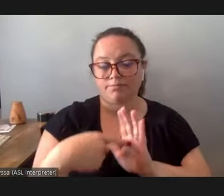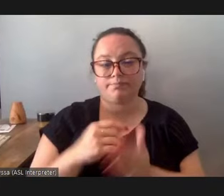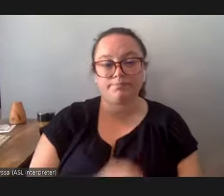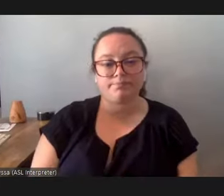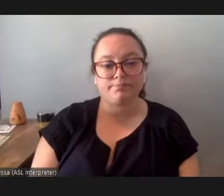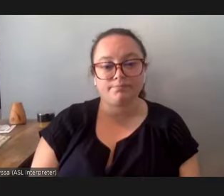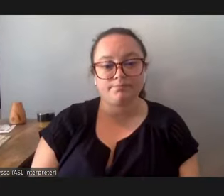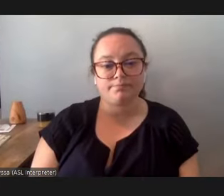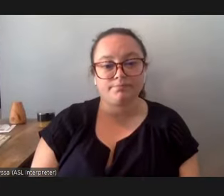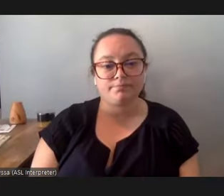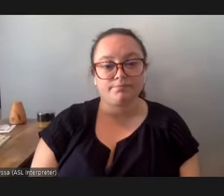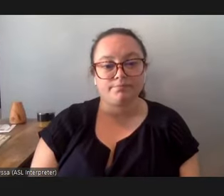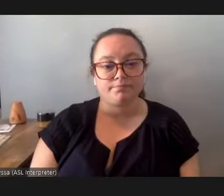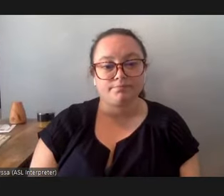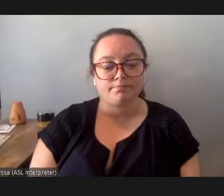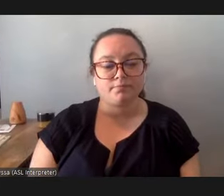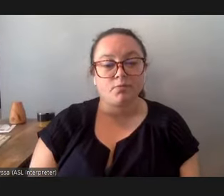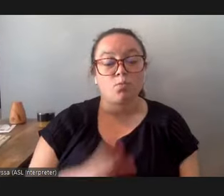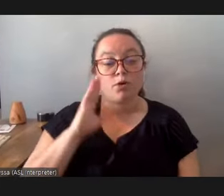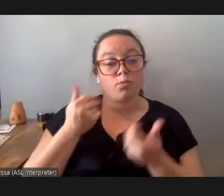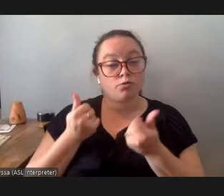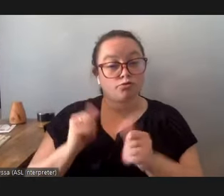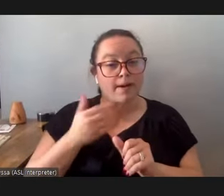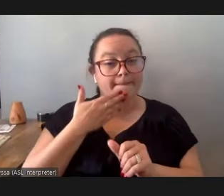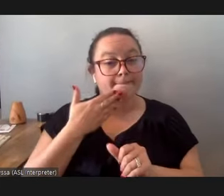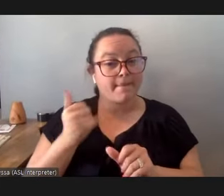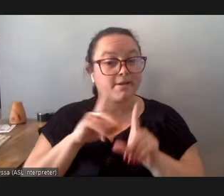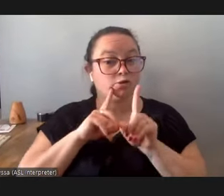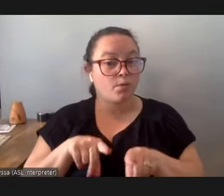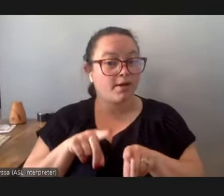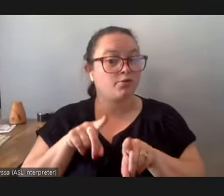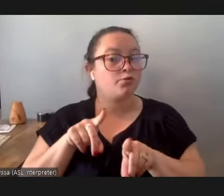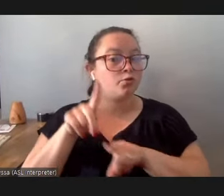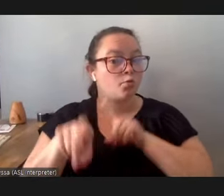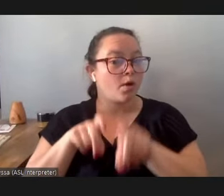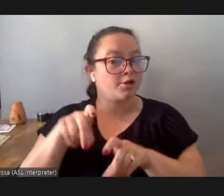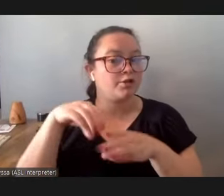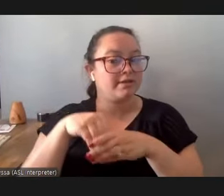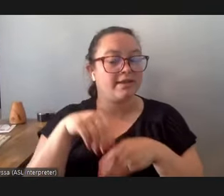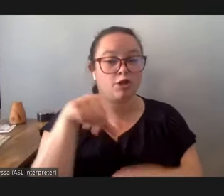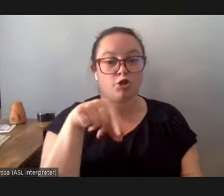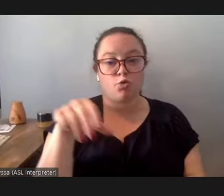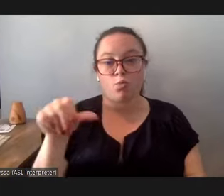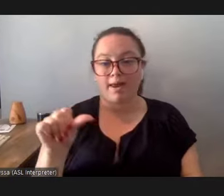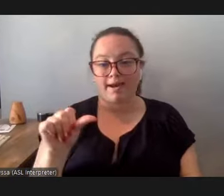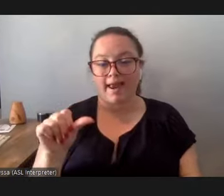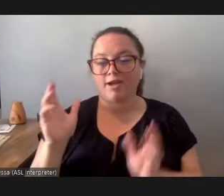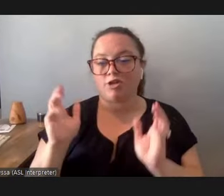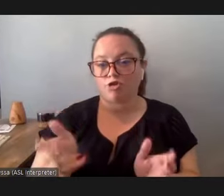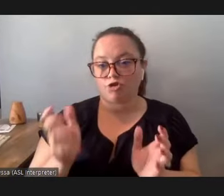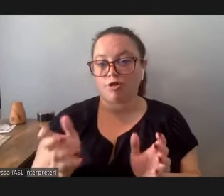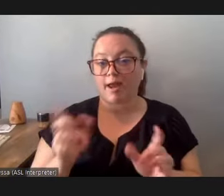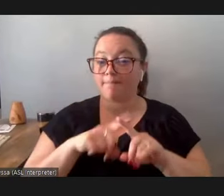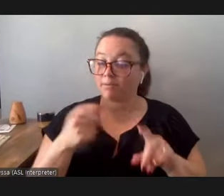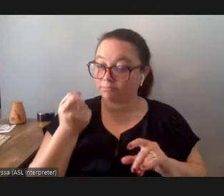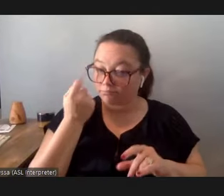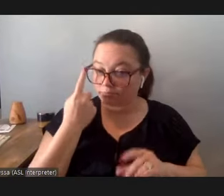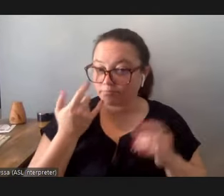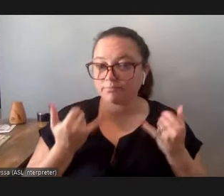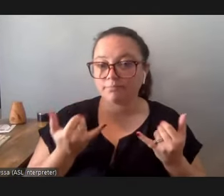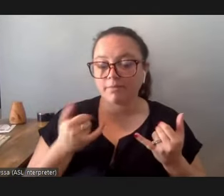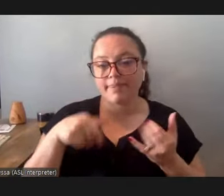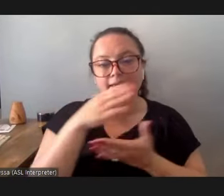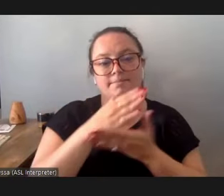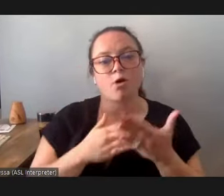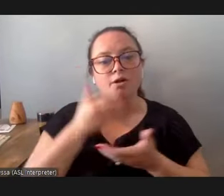questions whenever possible in the Q&A chat function. However, please understand that at this phase of the process, your